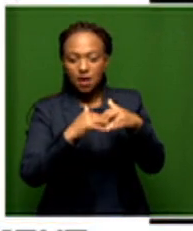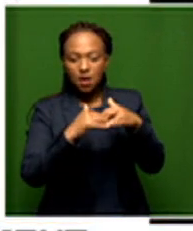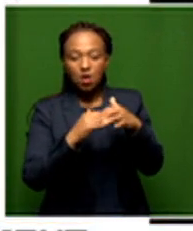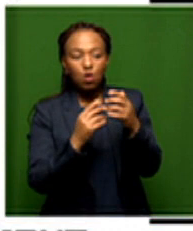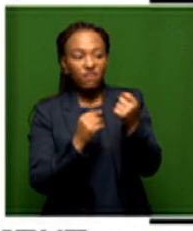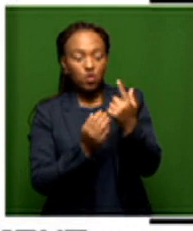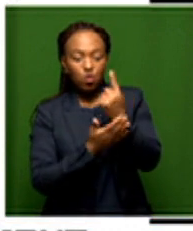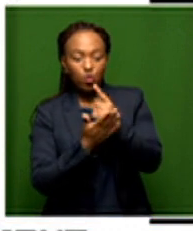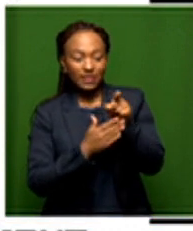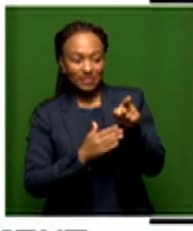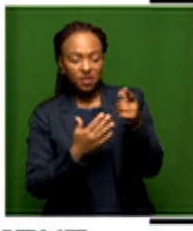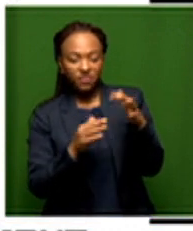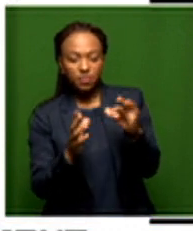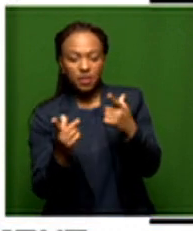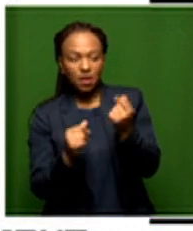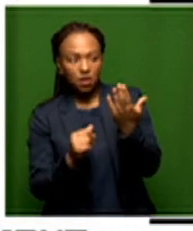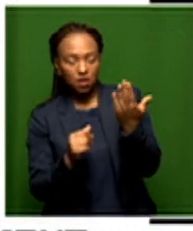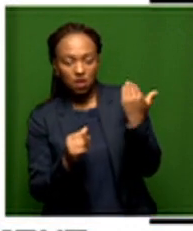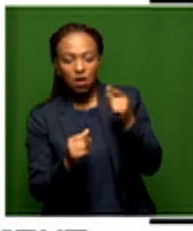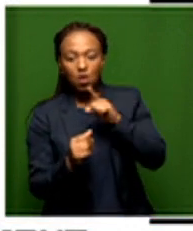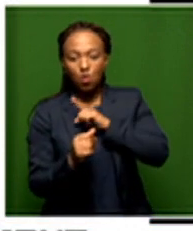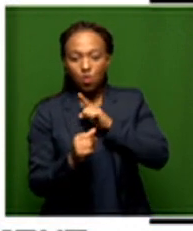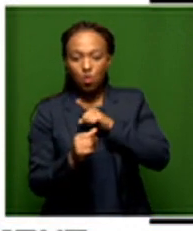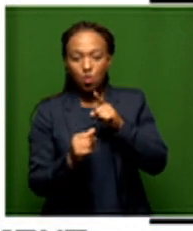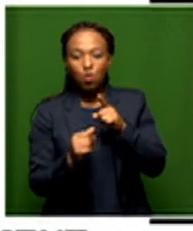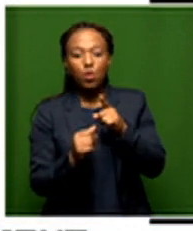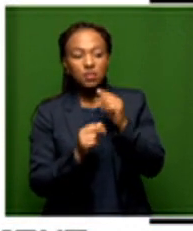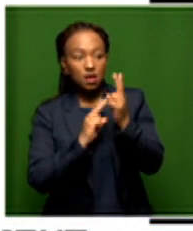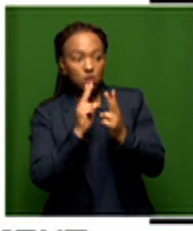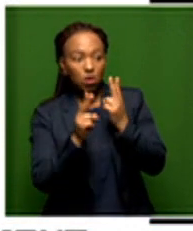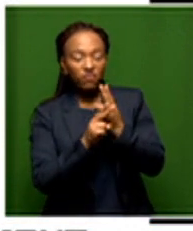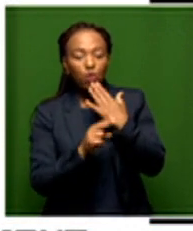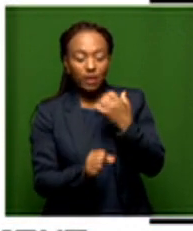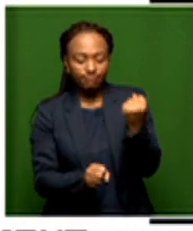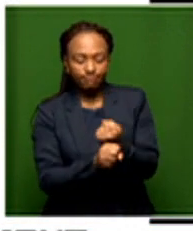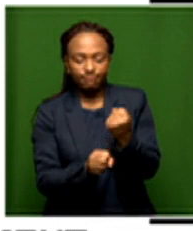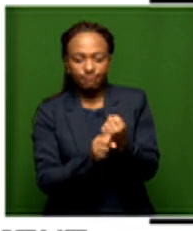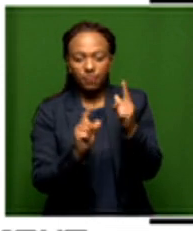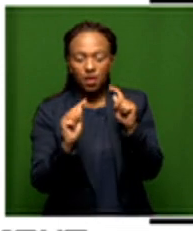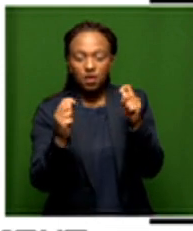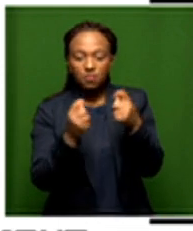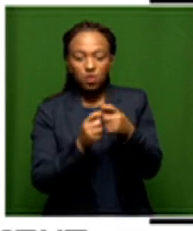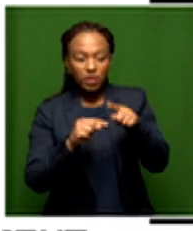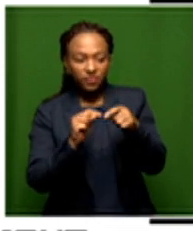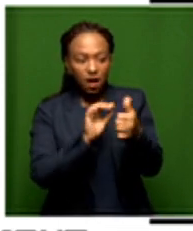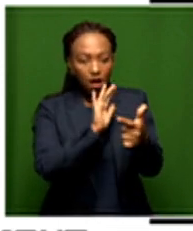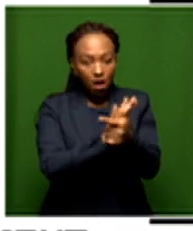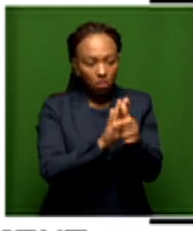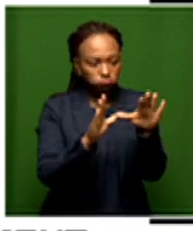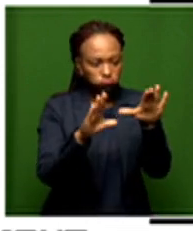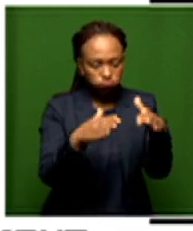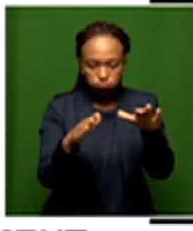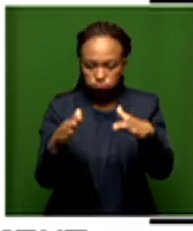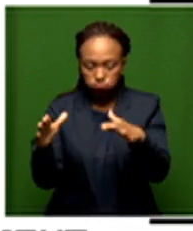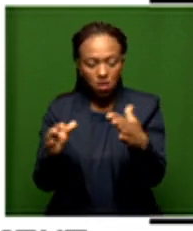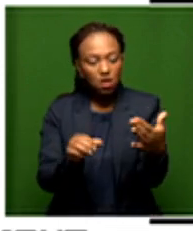few weeks ago, which is really a renewal of the anti-corruption task team, bringing together various different law enforcement agencies to